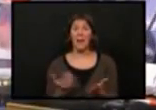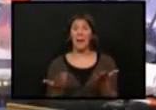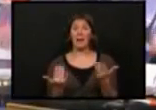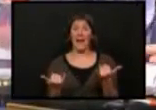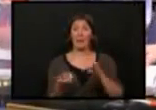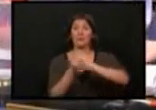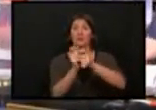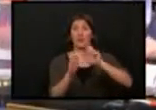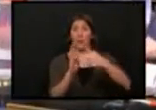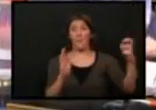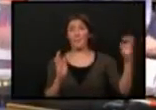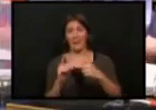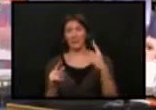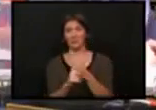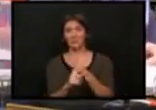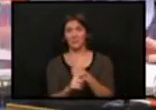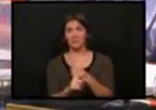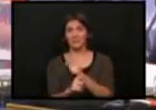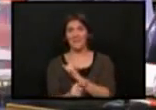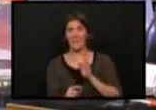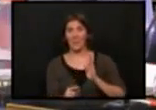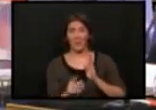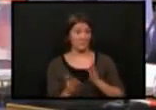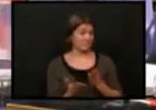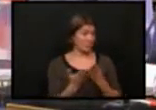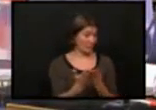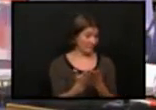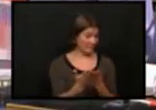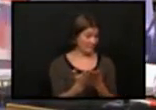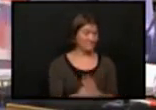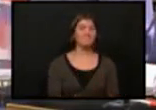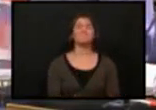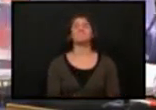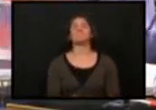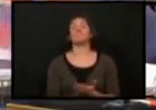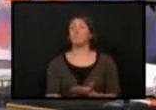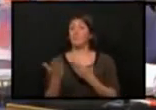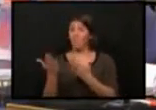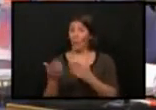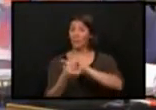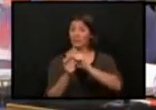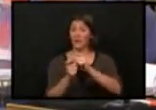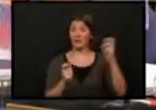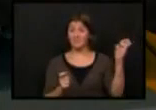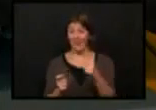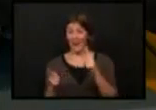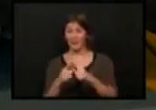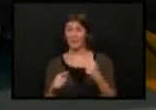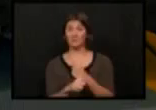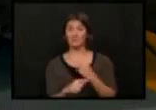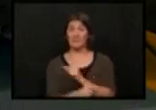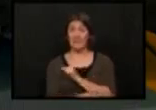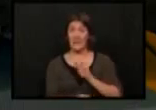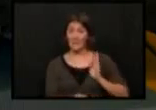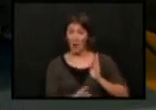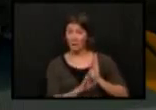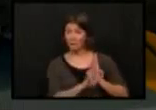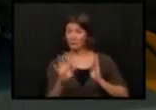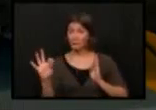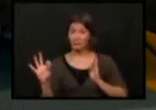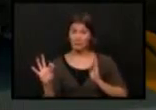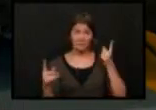to adjourn as liquor commissioners. So moved. We have a motion to adjourn as liquor commissioners. Is there any discussion? Hearing none. All those